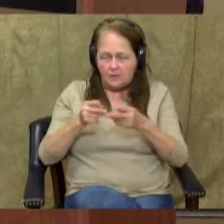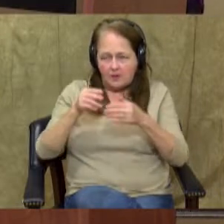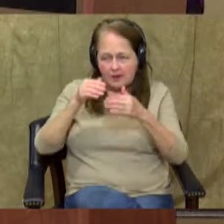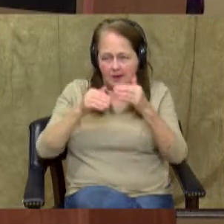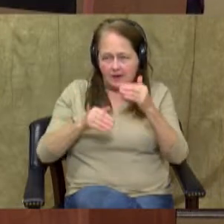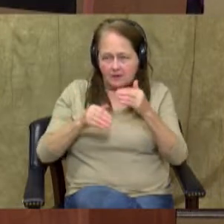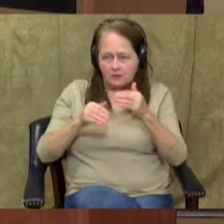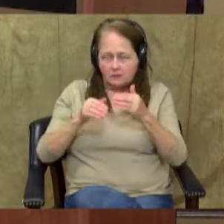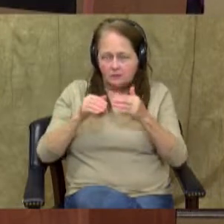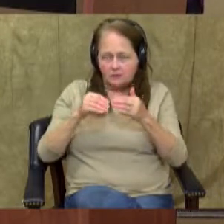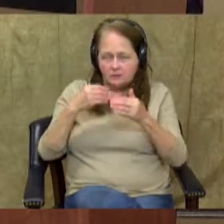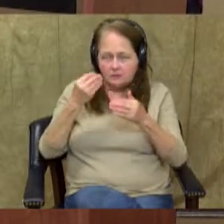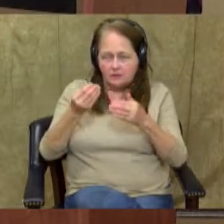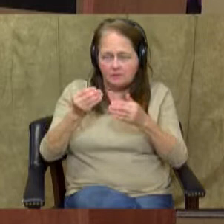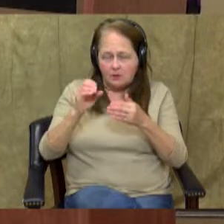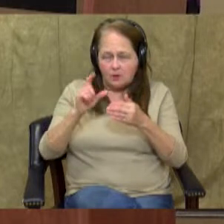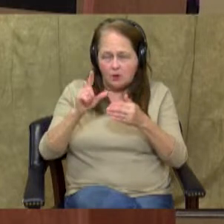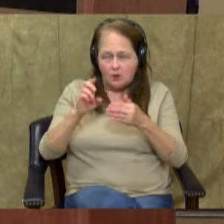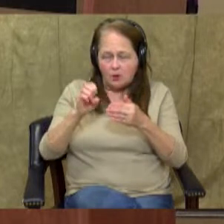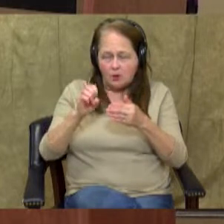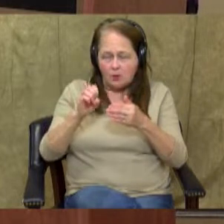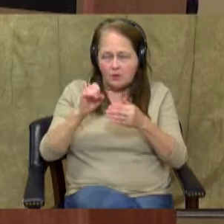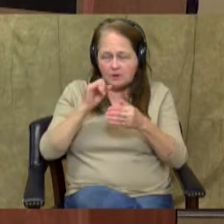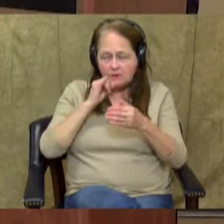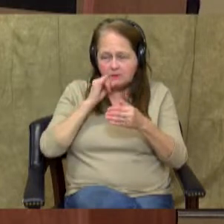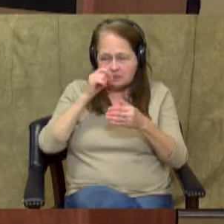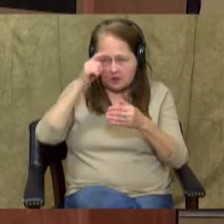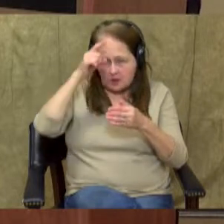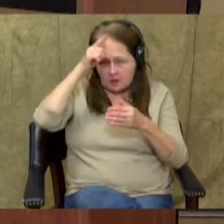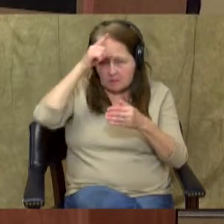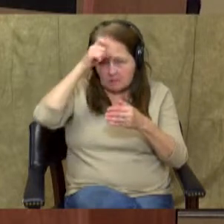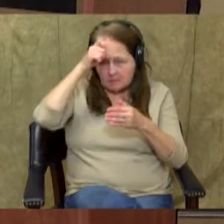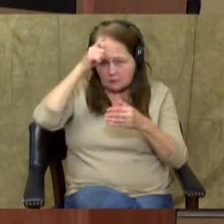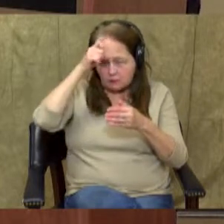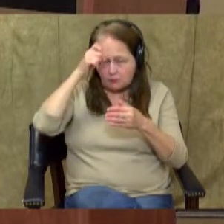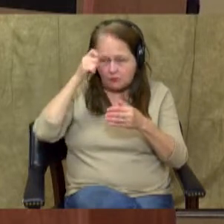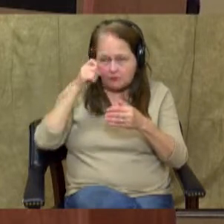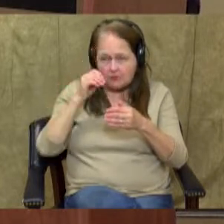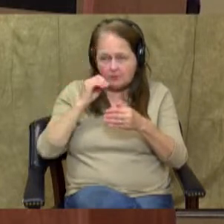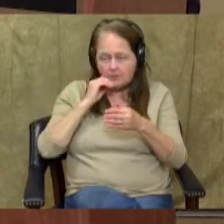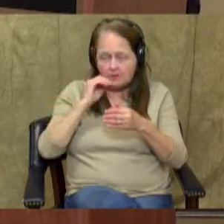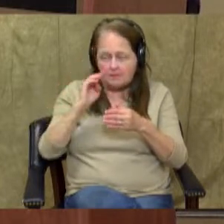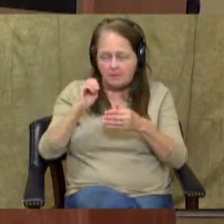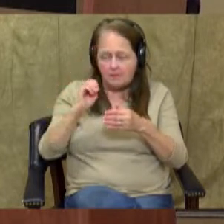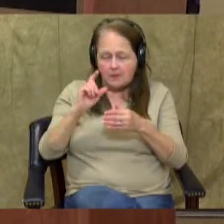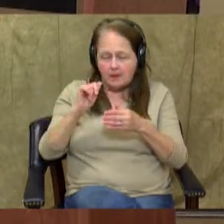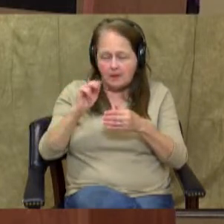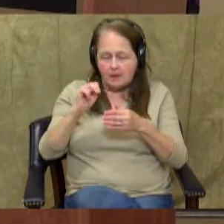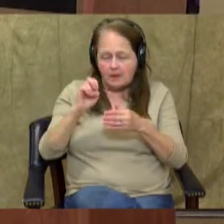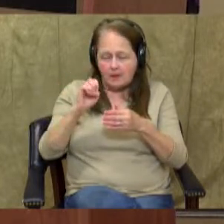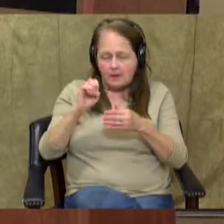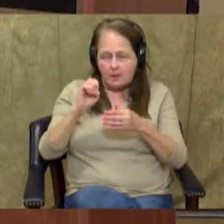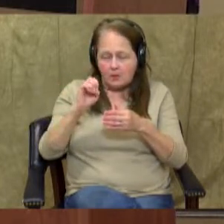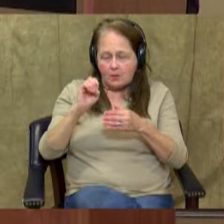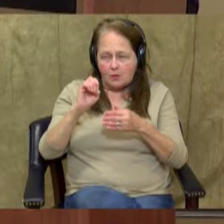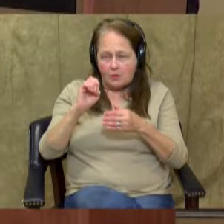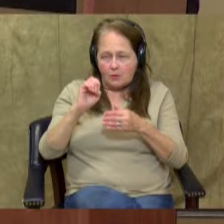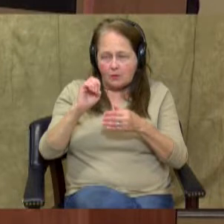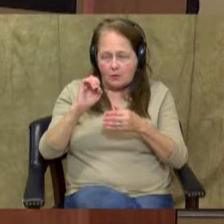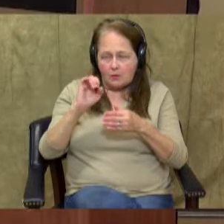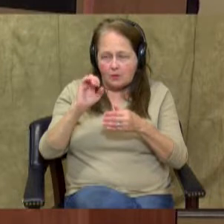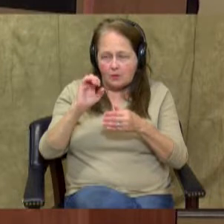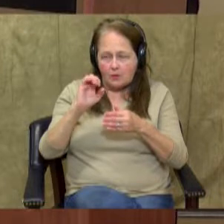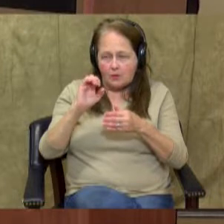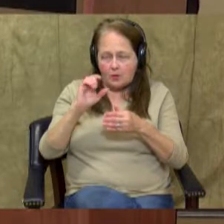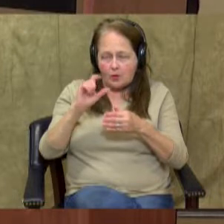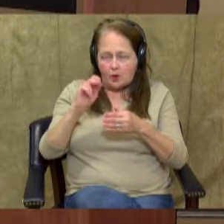possible. So this mystery location was suggested to me by Mrs. Melanie Kreiner, a teacher at Clark Shaw Magnet School. So clue